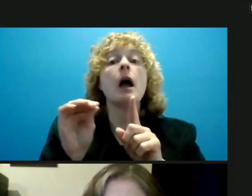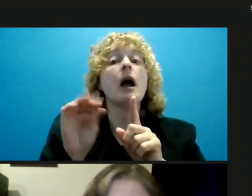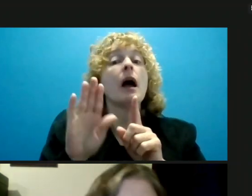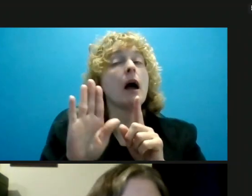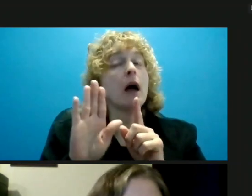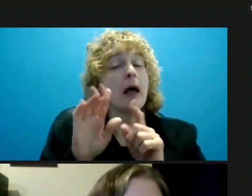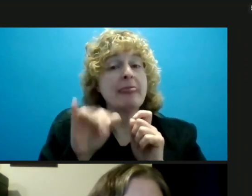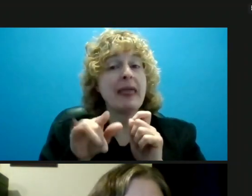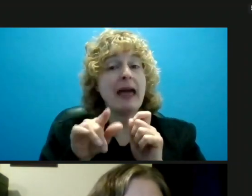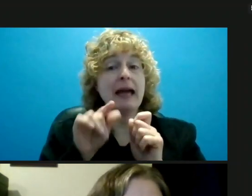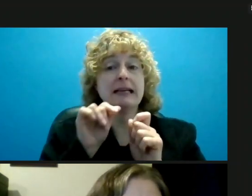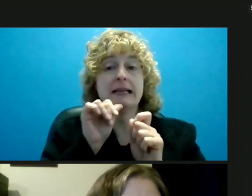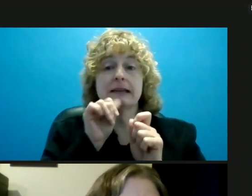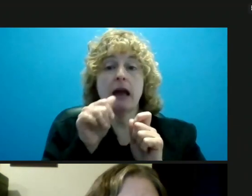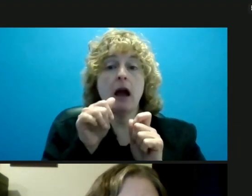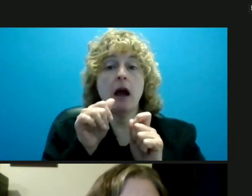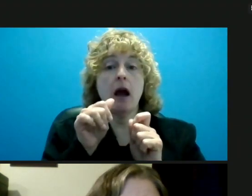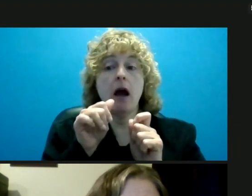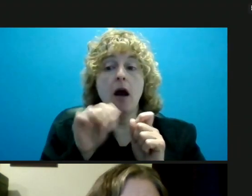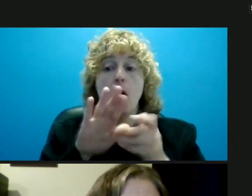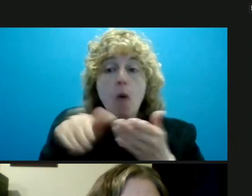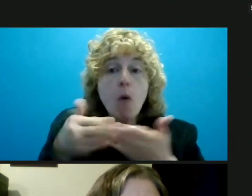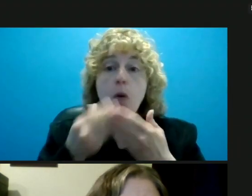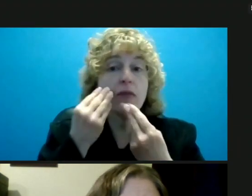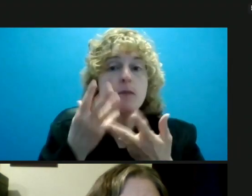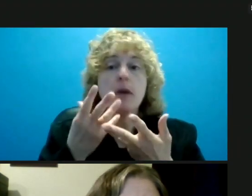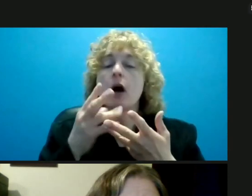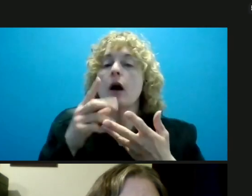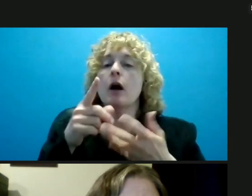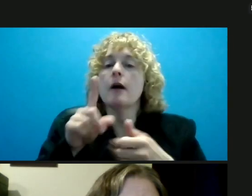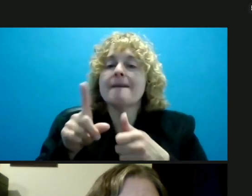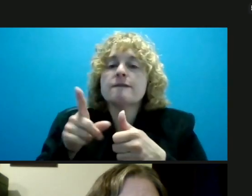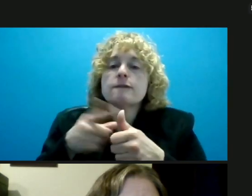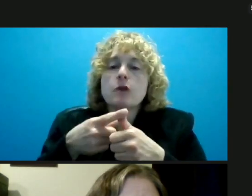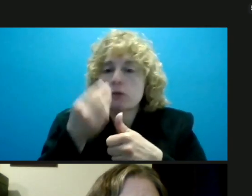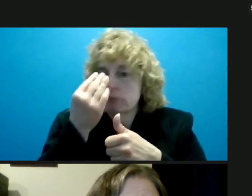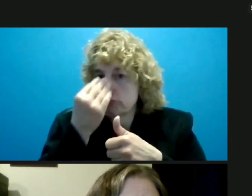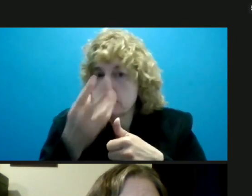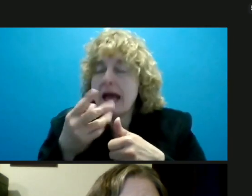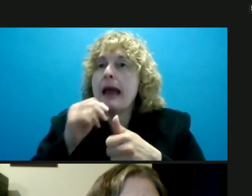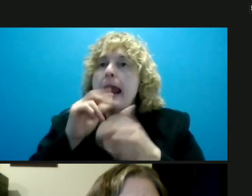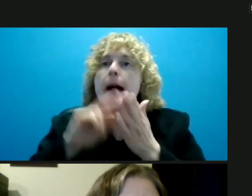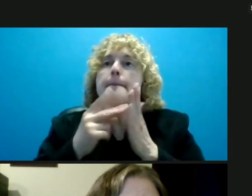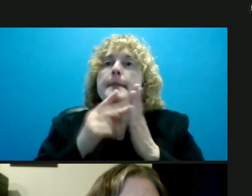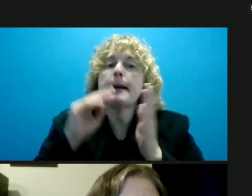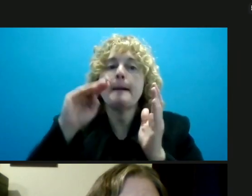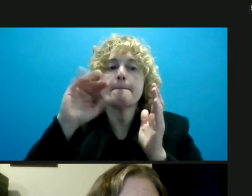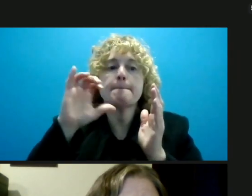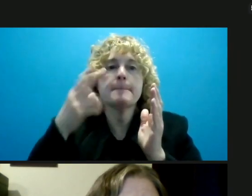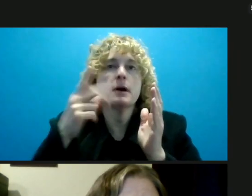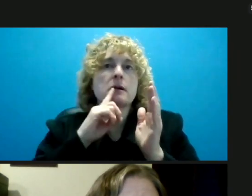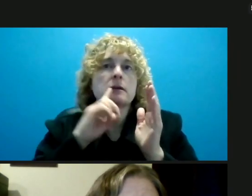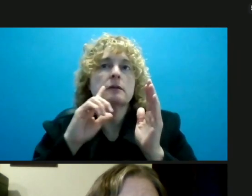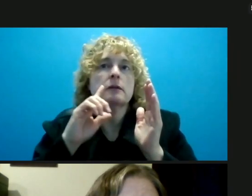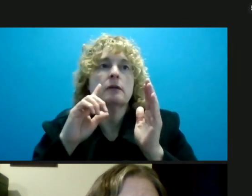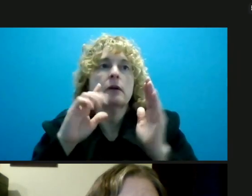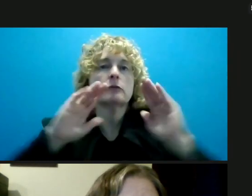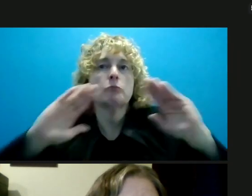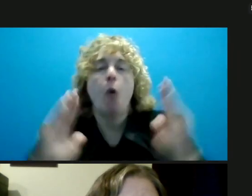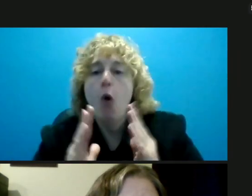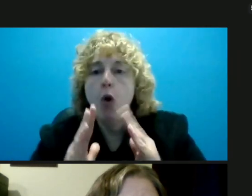just the first round of information. It doesn't mean that Michigan is smaller now than 10 years ago.